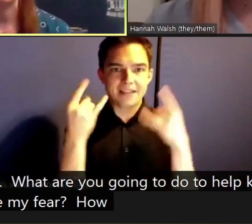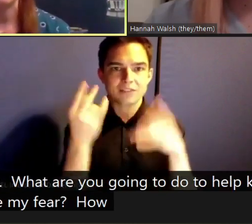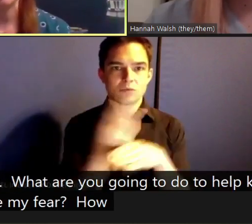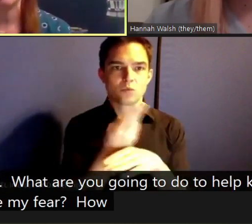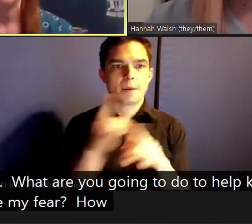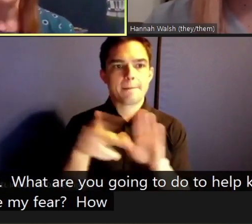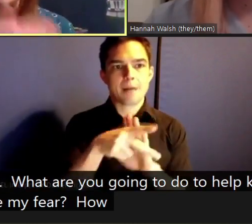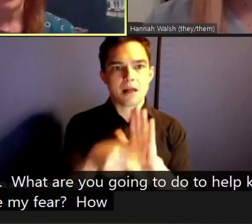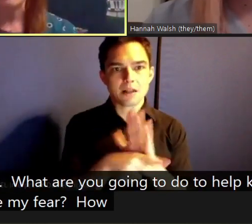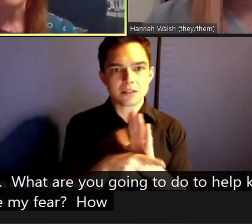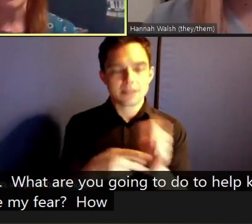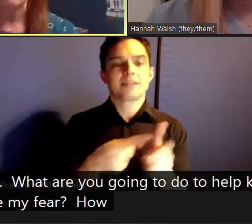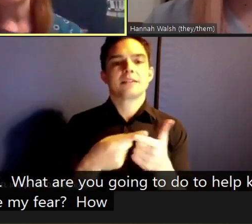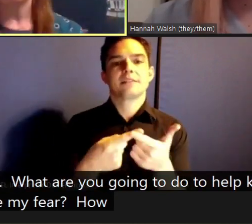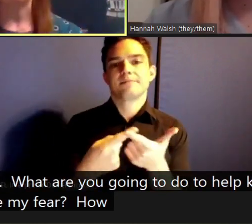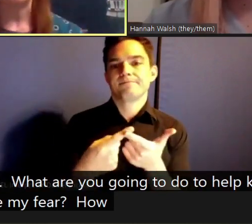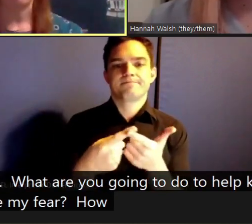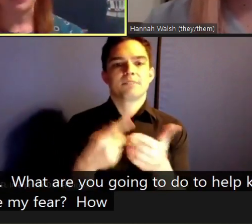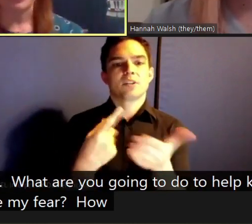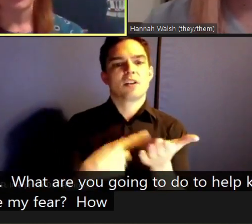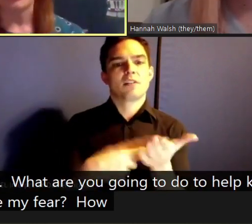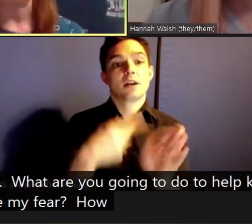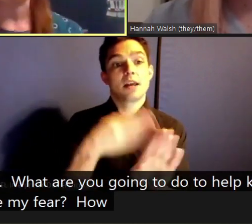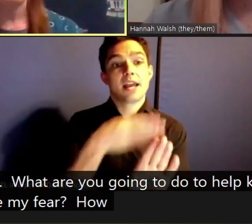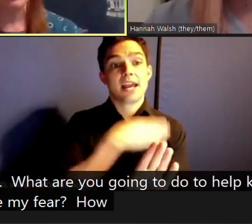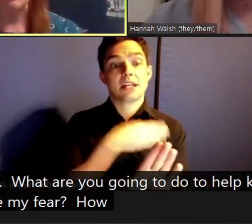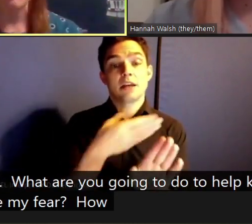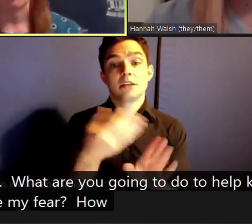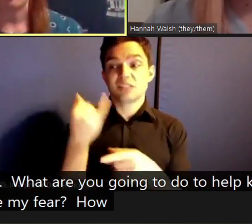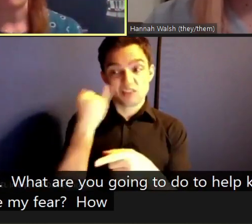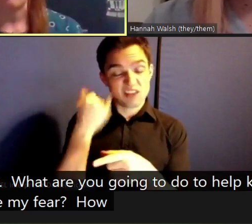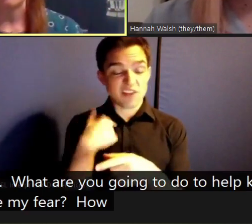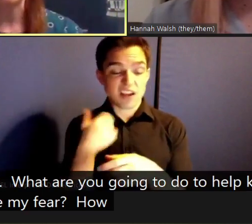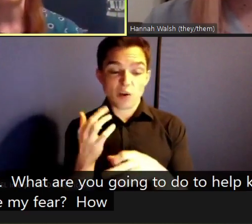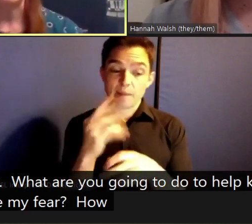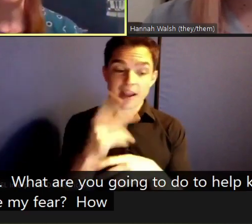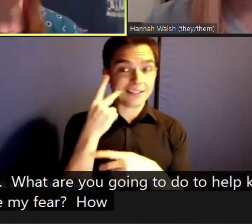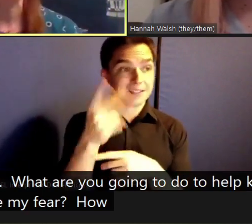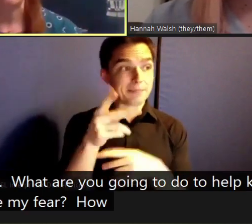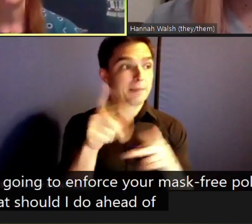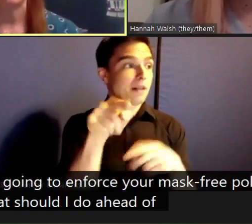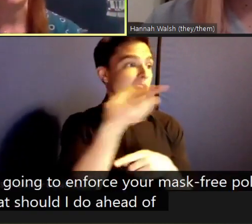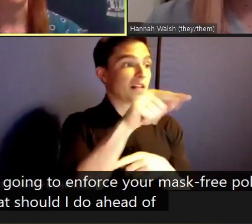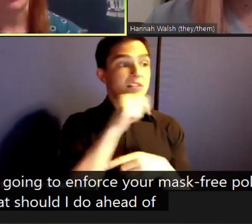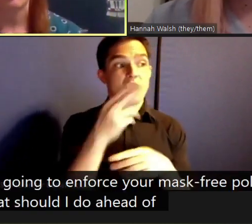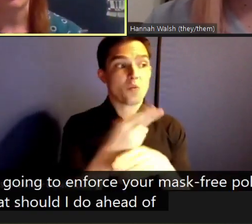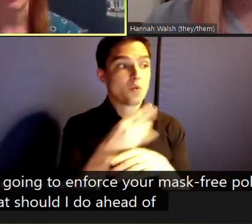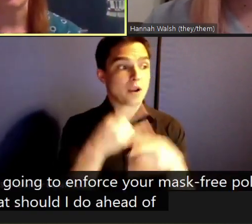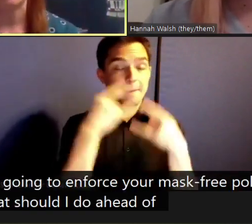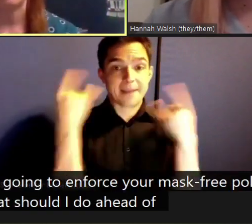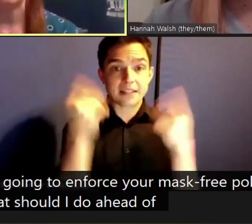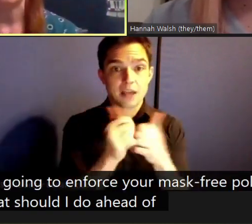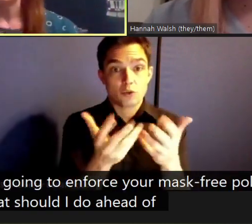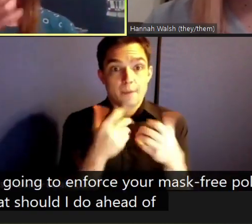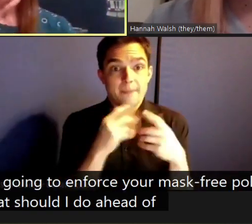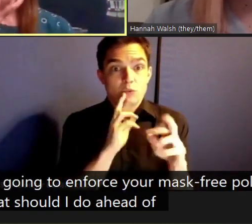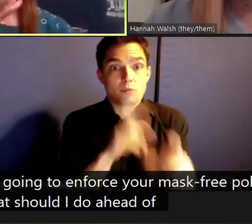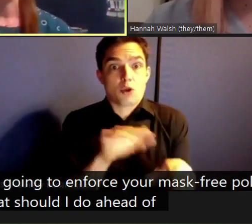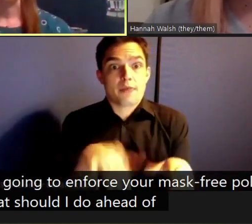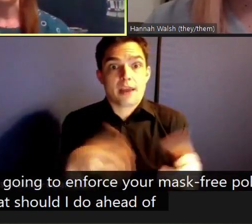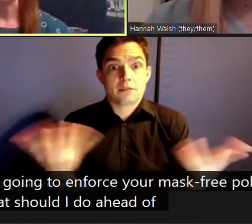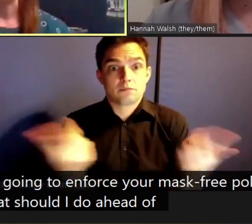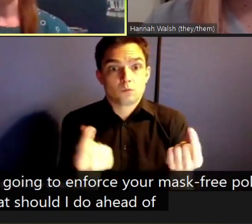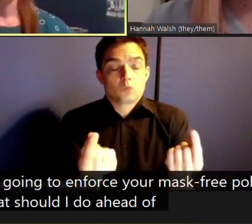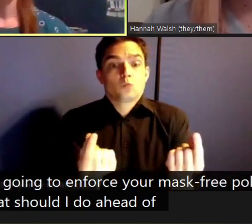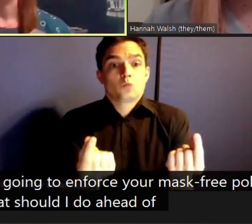that conversation ahead of time. If I go back, I see that people aren't wearing masks. How do you want me to respond to that, so that you don't